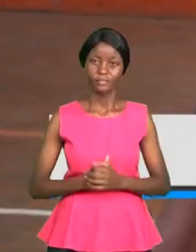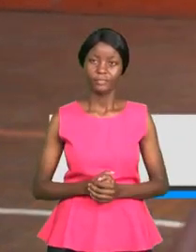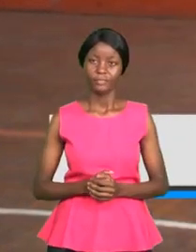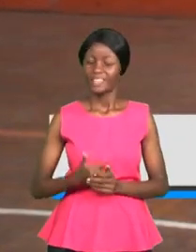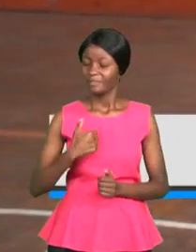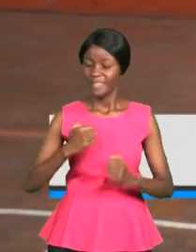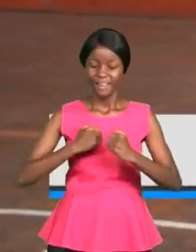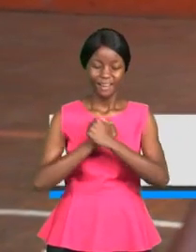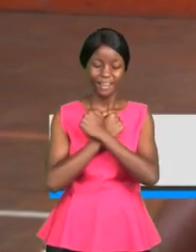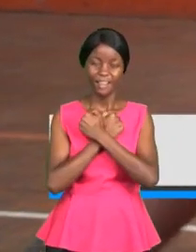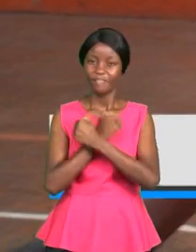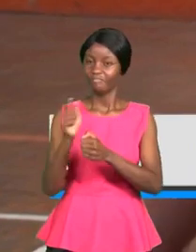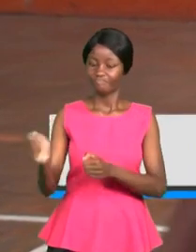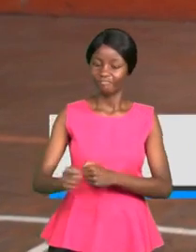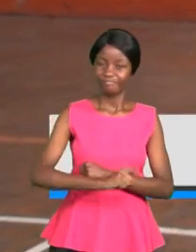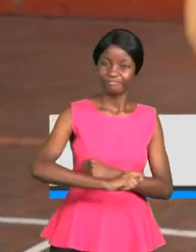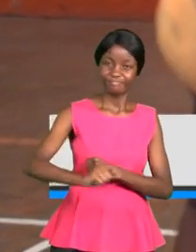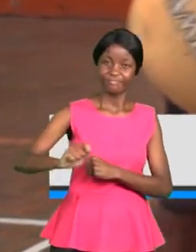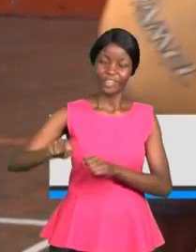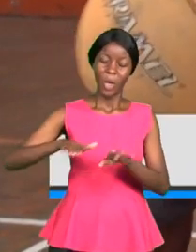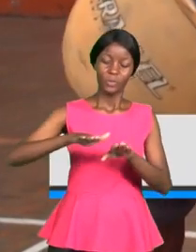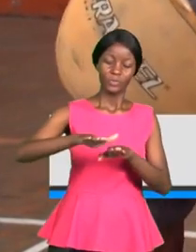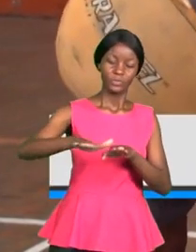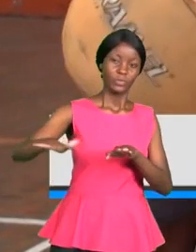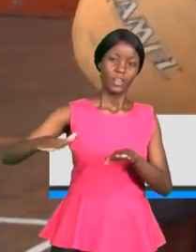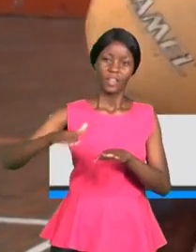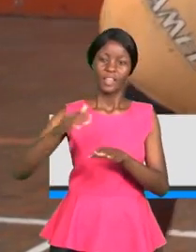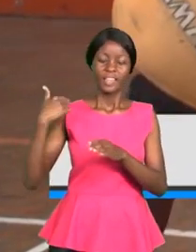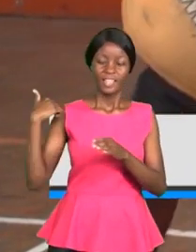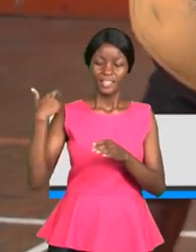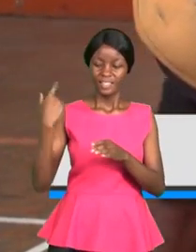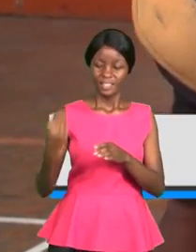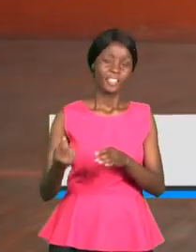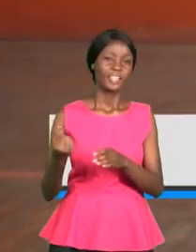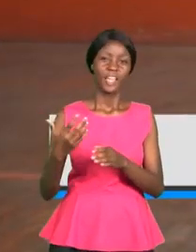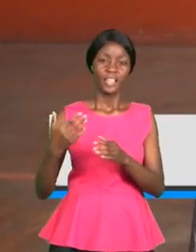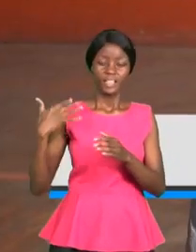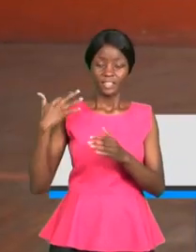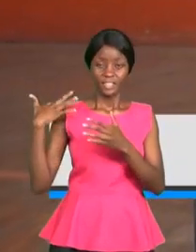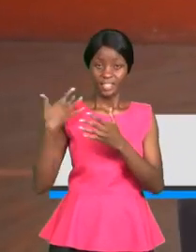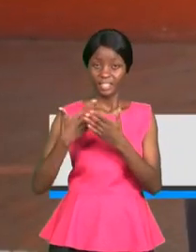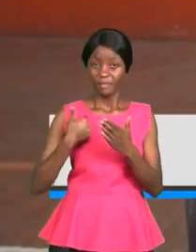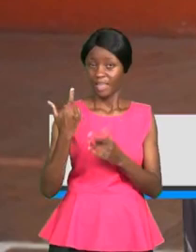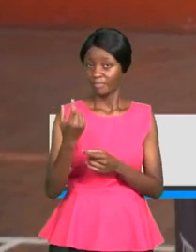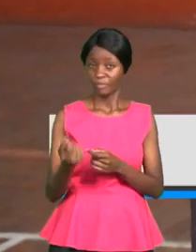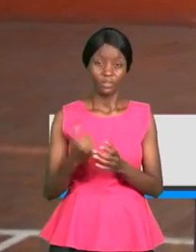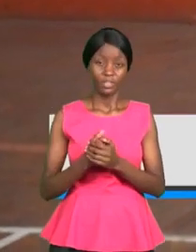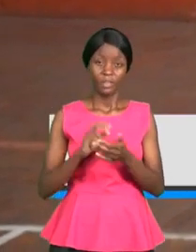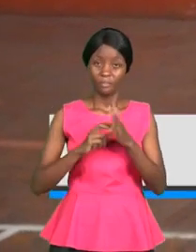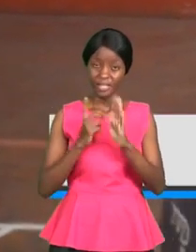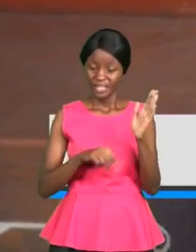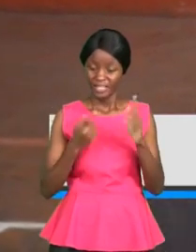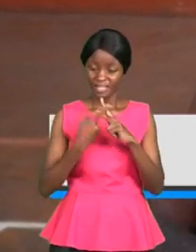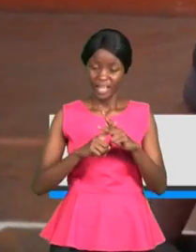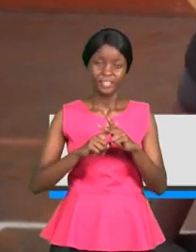I love skating. I've been skating since I was just a little child. That's why I like to play roller hockey. First we